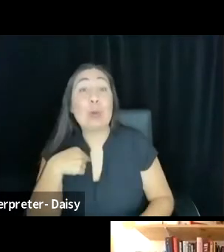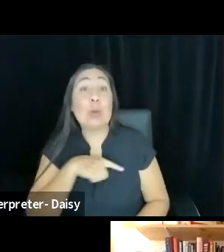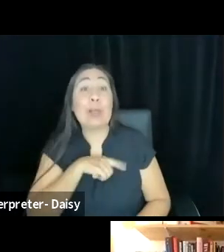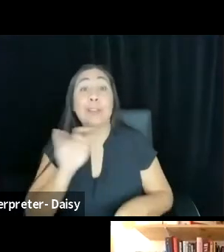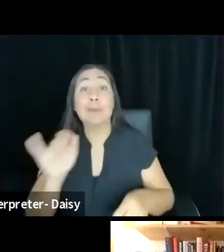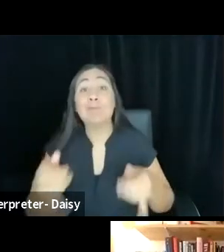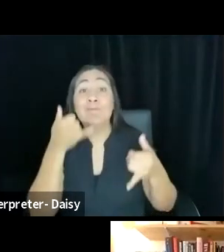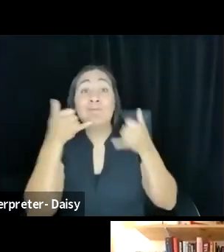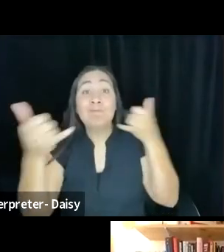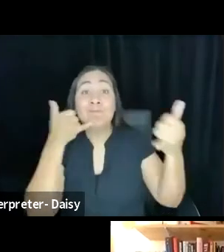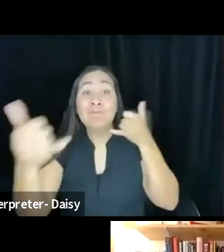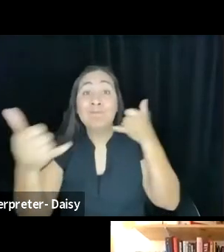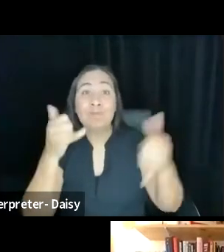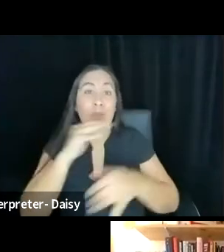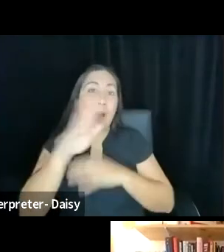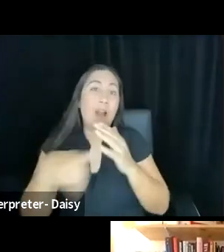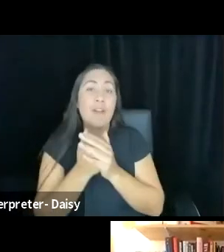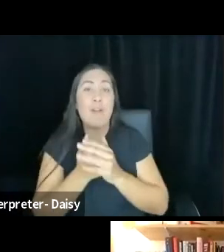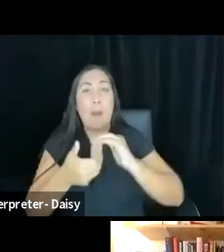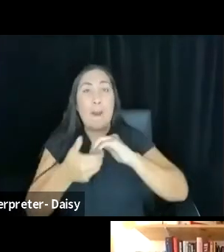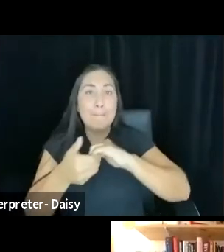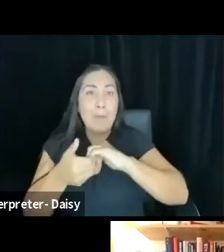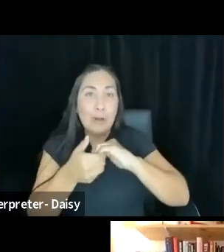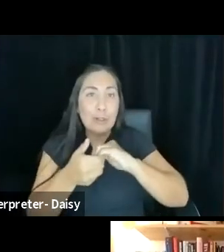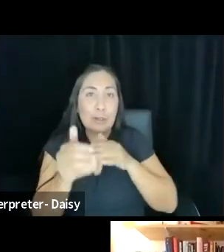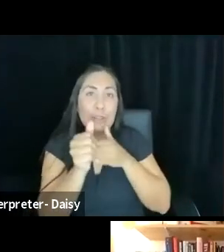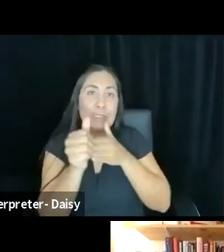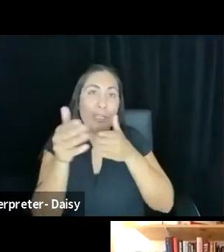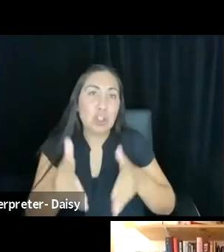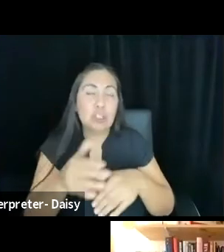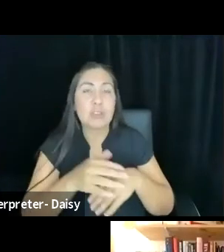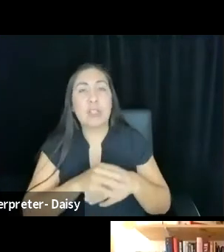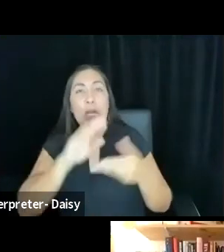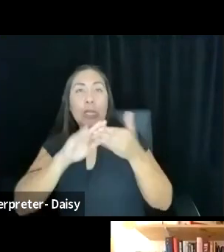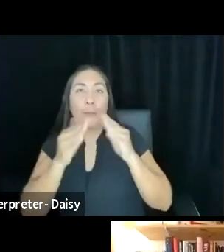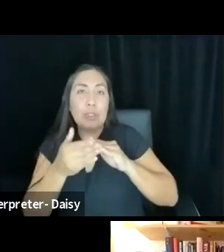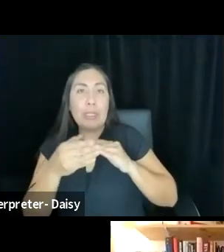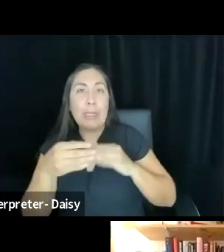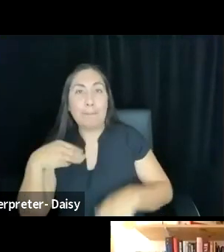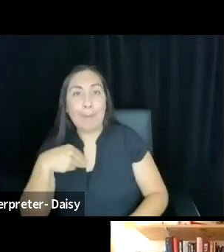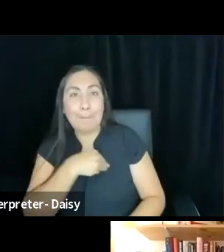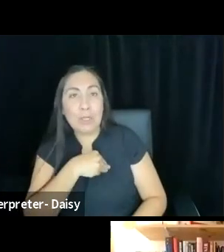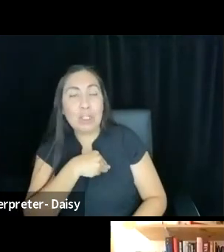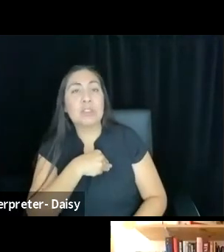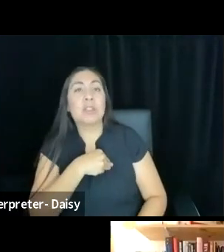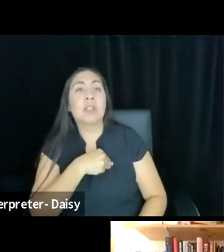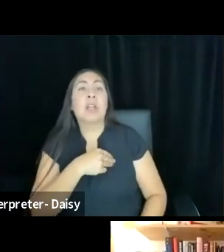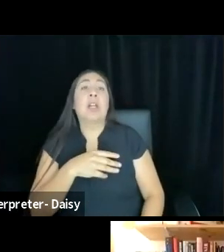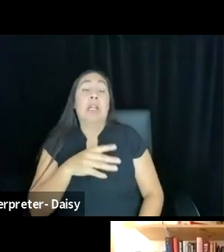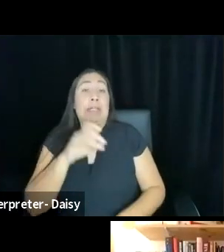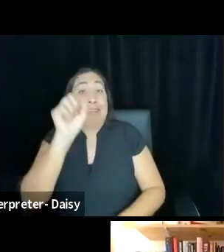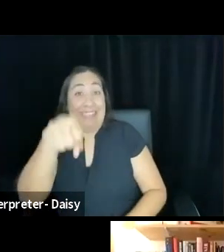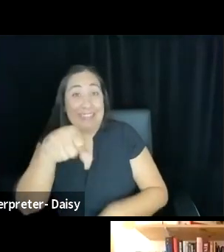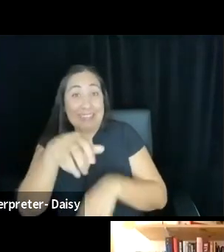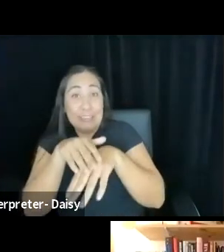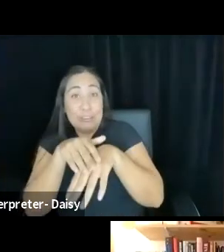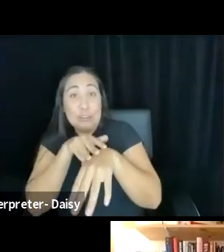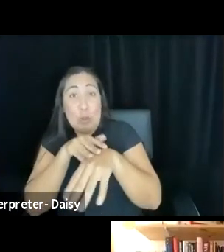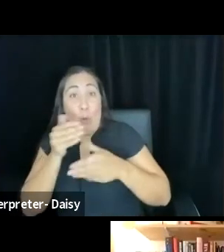our partner leaders, all of our community members. It is a slow process, but